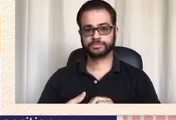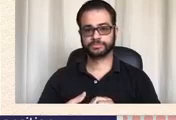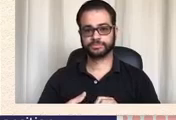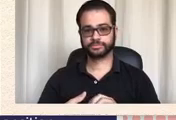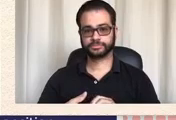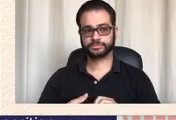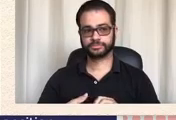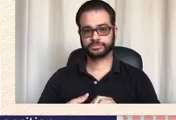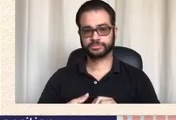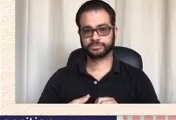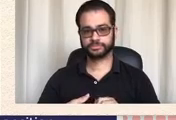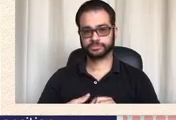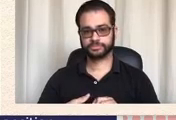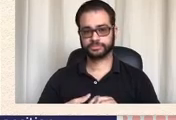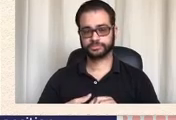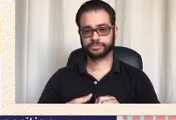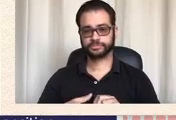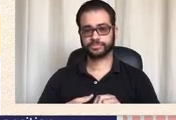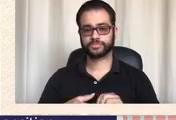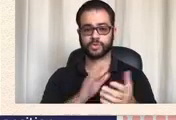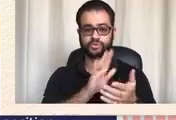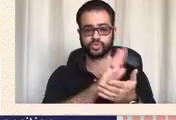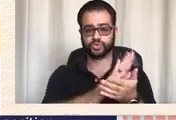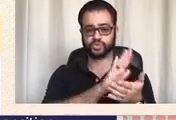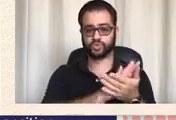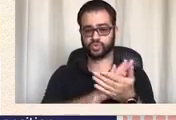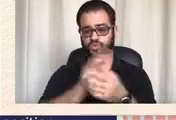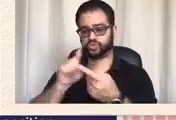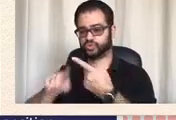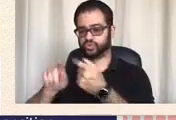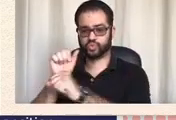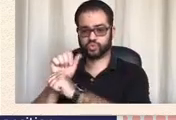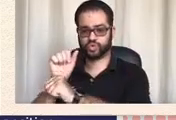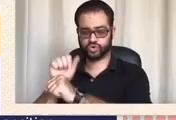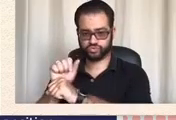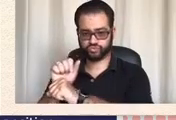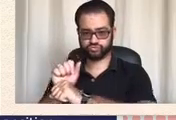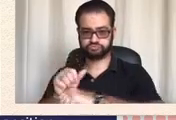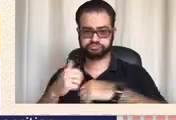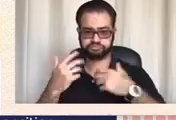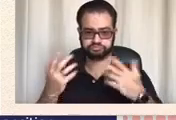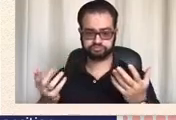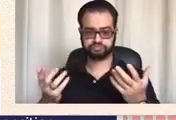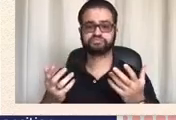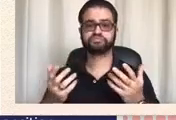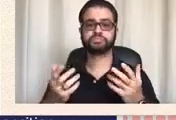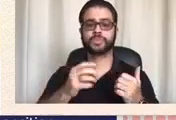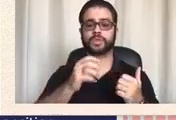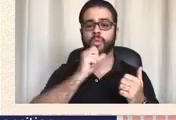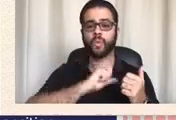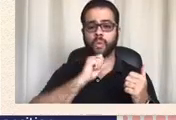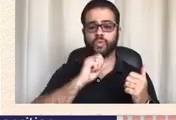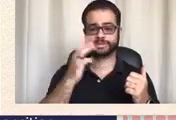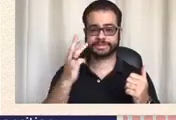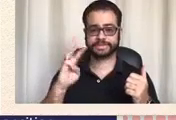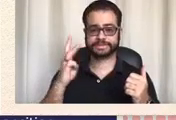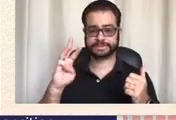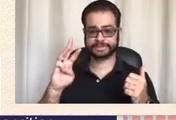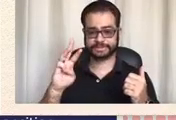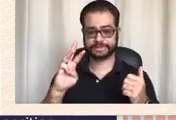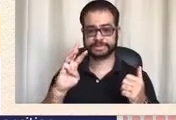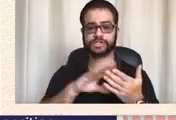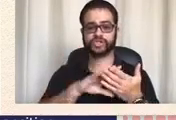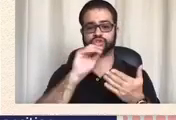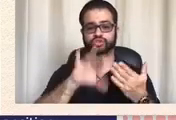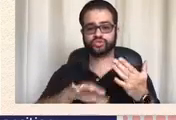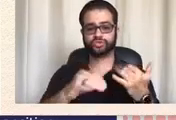So we go from school to work. So by age 16, students are covered under IDEA,